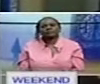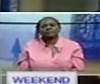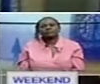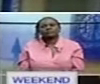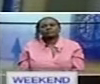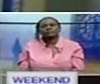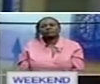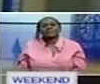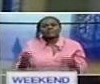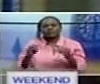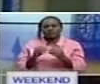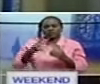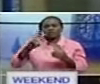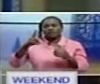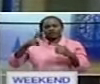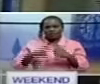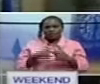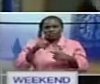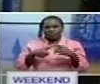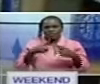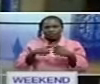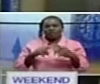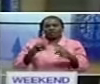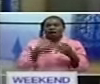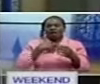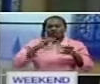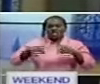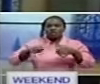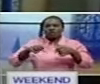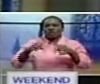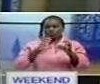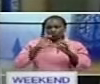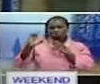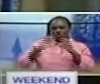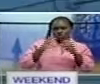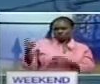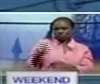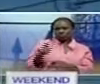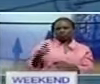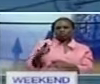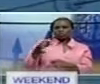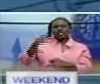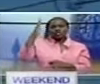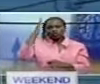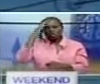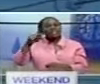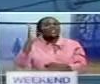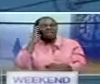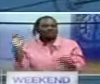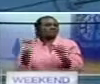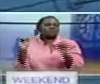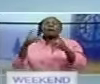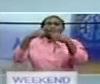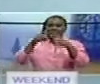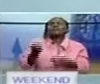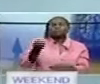Meet 27-year-old Susan Wanjiku, who holds a diploma in journalism and media studies. No, she's not deaf, but